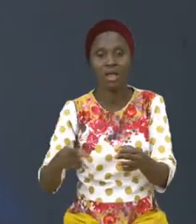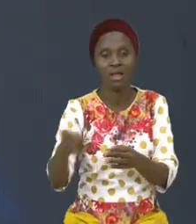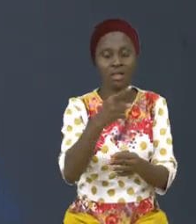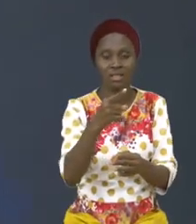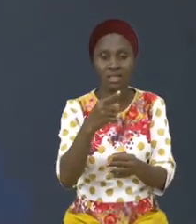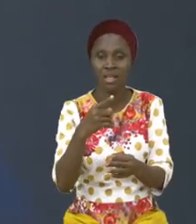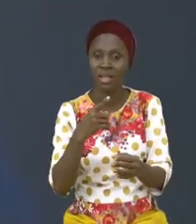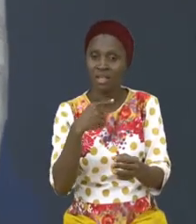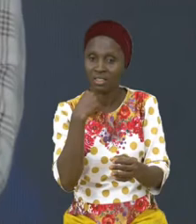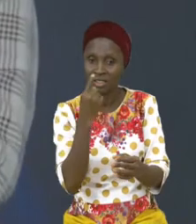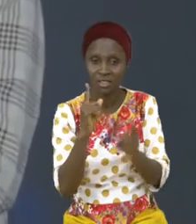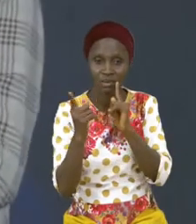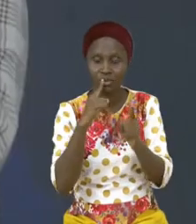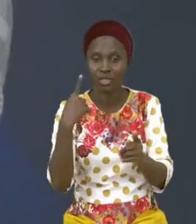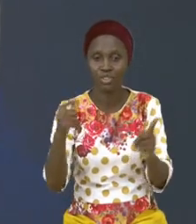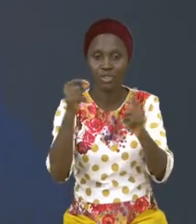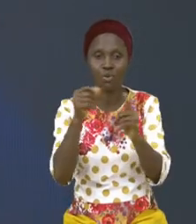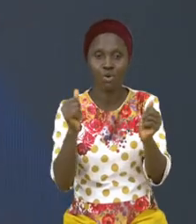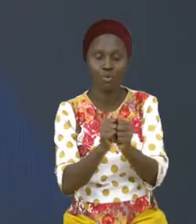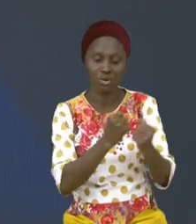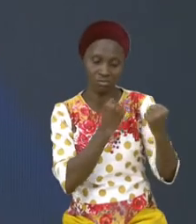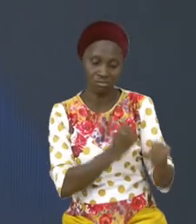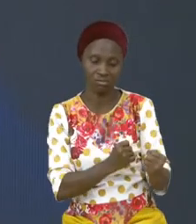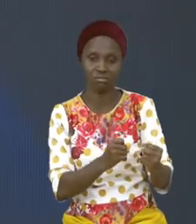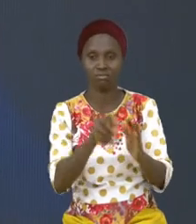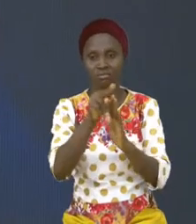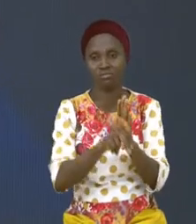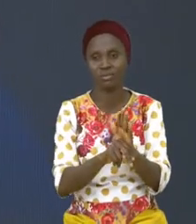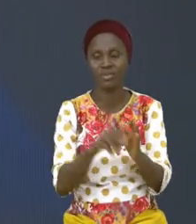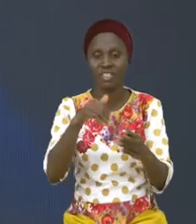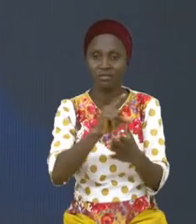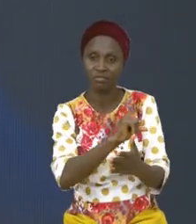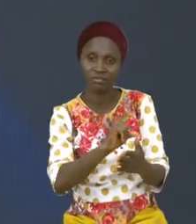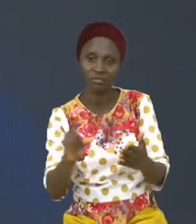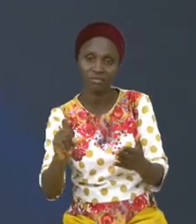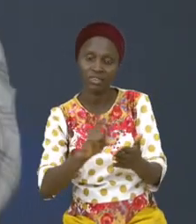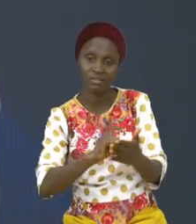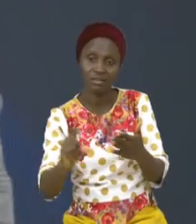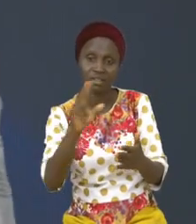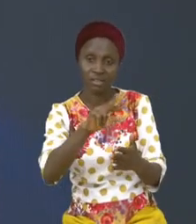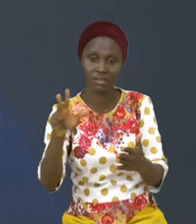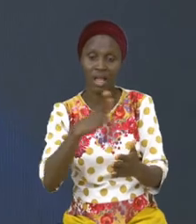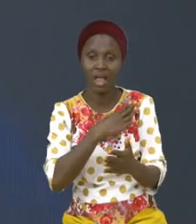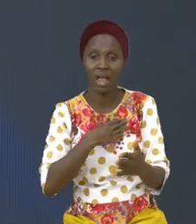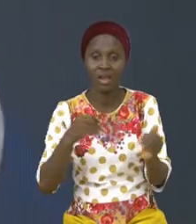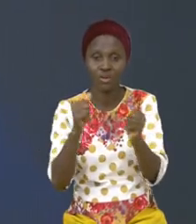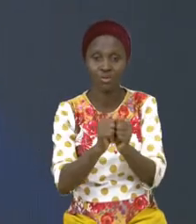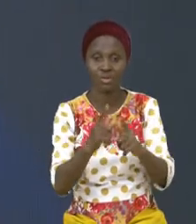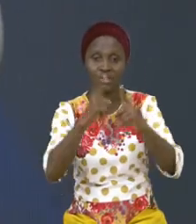bullies look at verse 33 in verse 33 and great and with great power